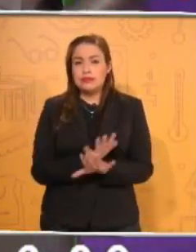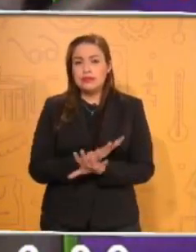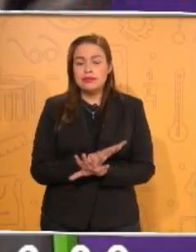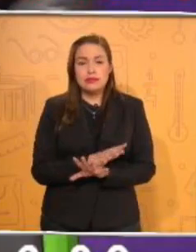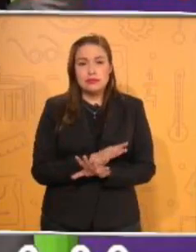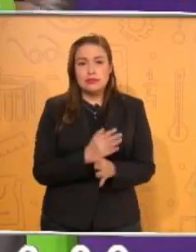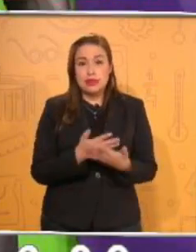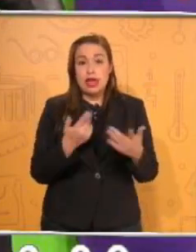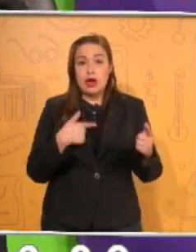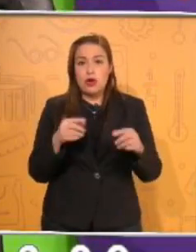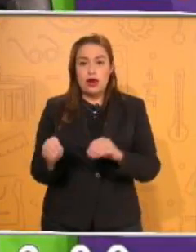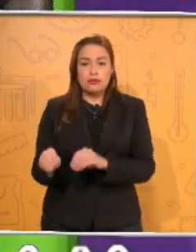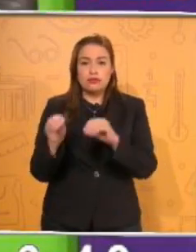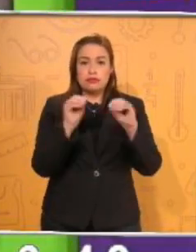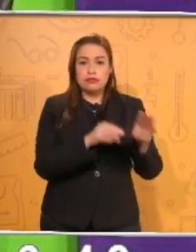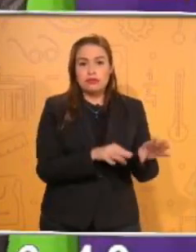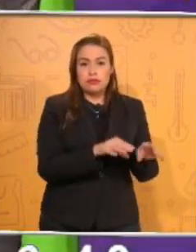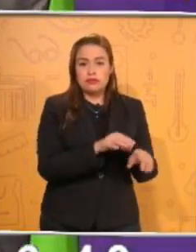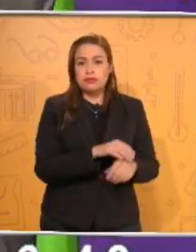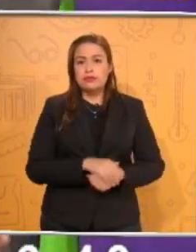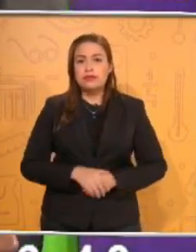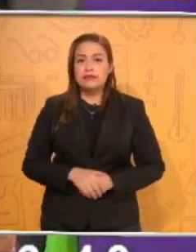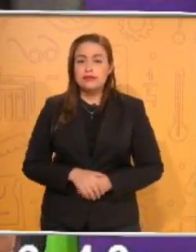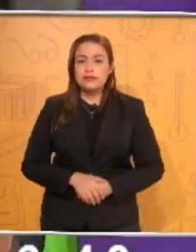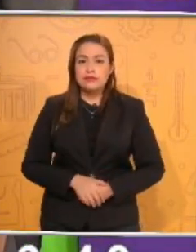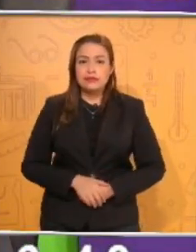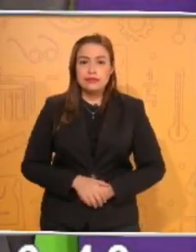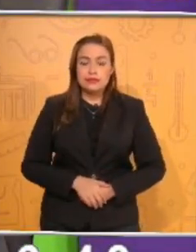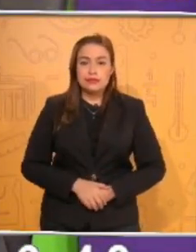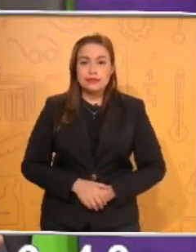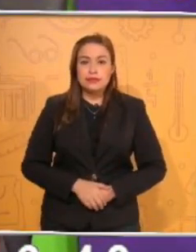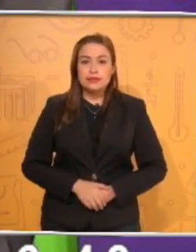he moved to Tampa Bay.